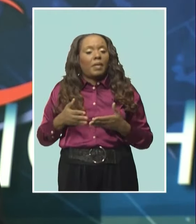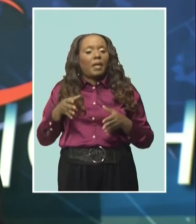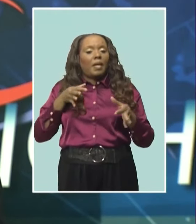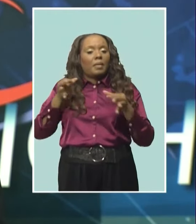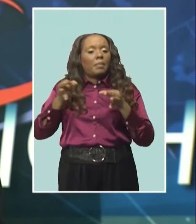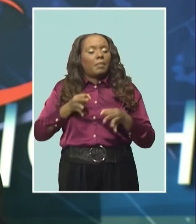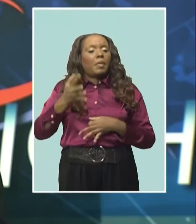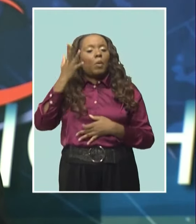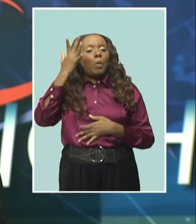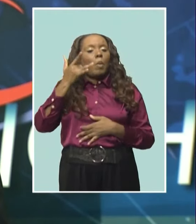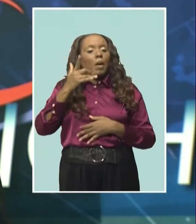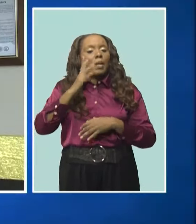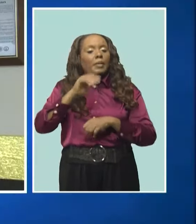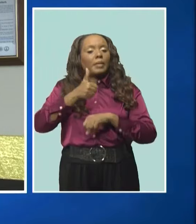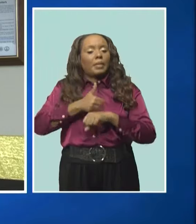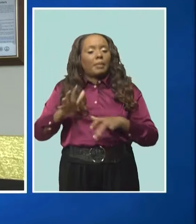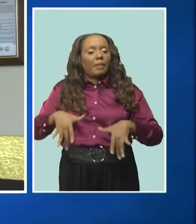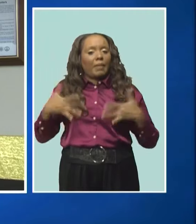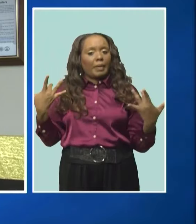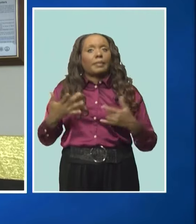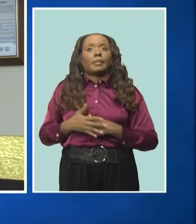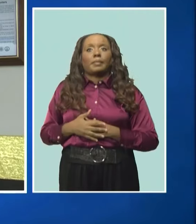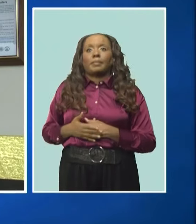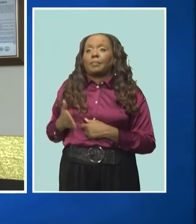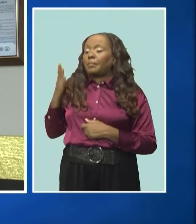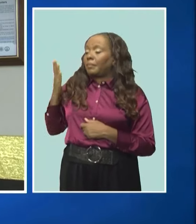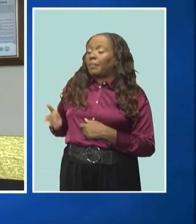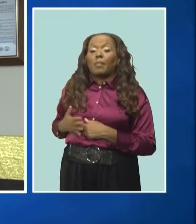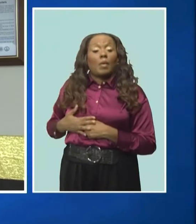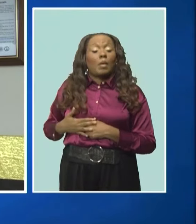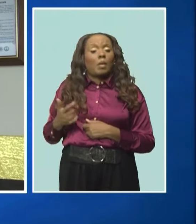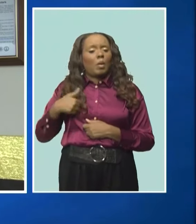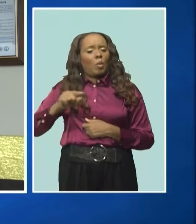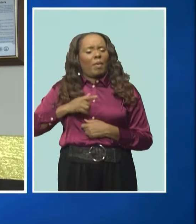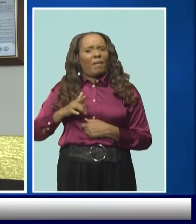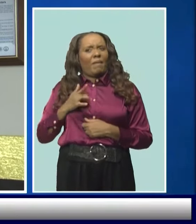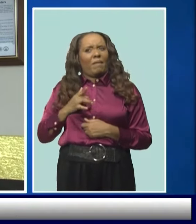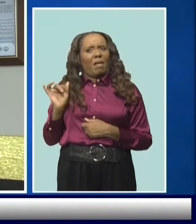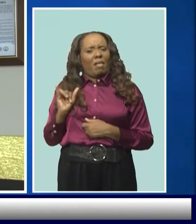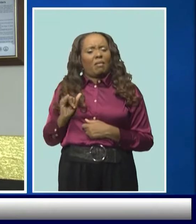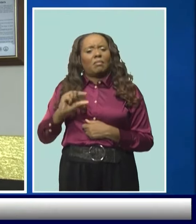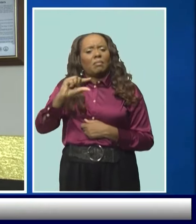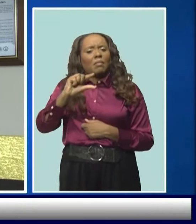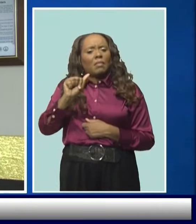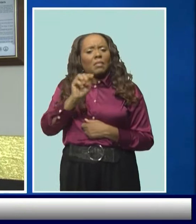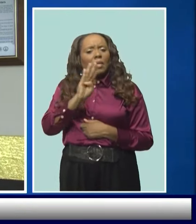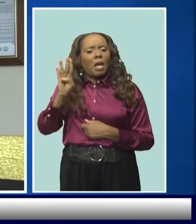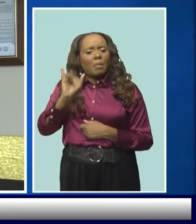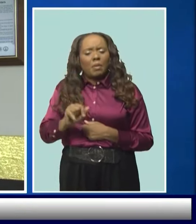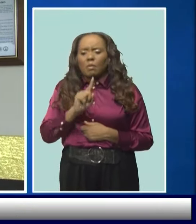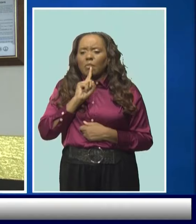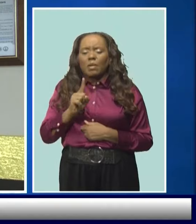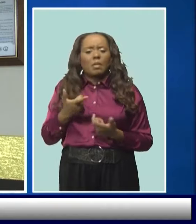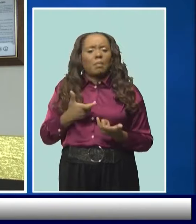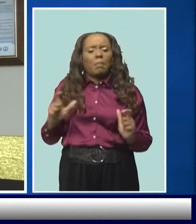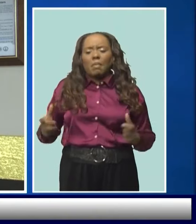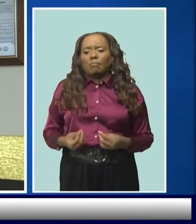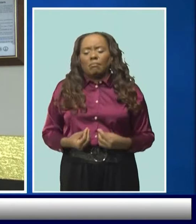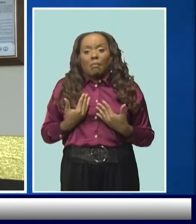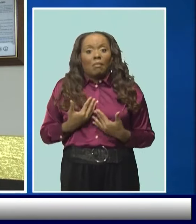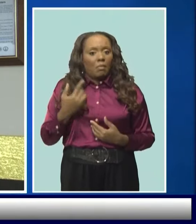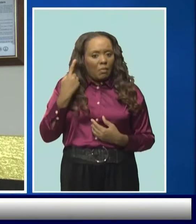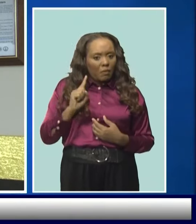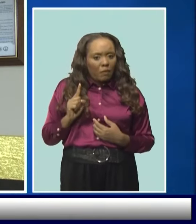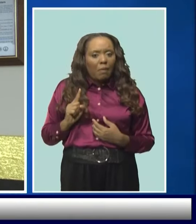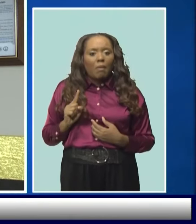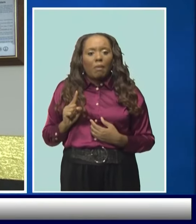for the event. We felt that Gabby's contribution to Barbados was immense, so we decided that we should try to honor